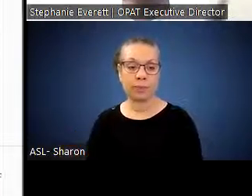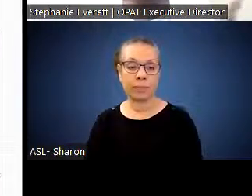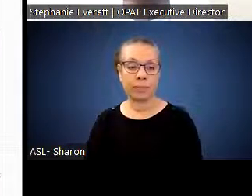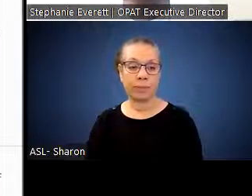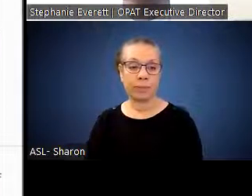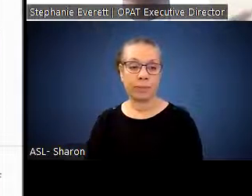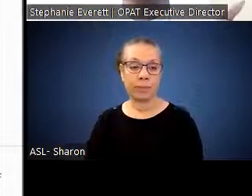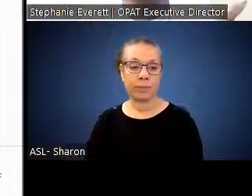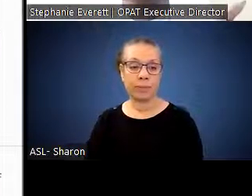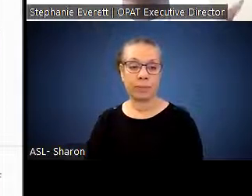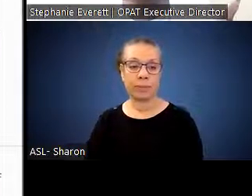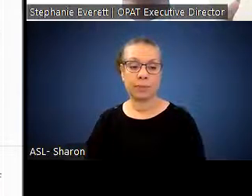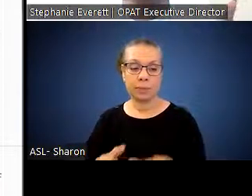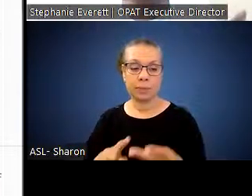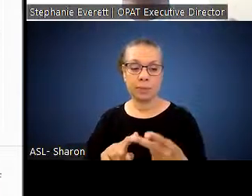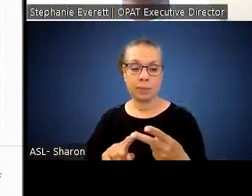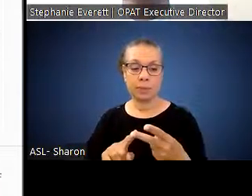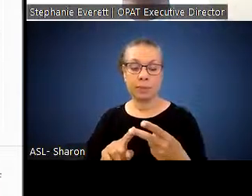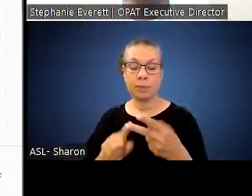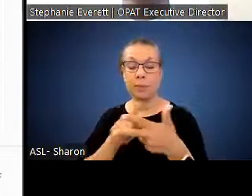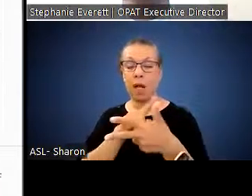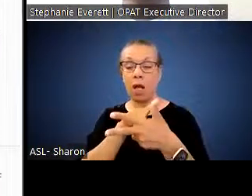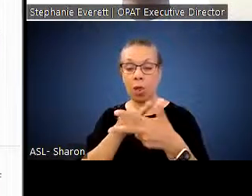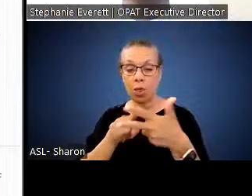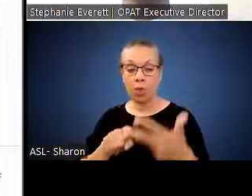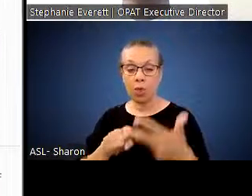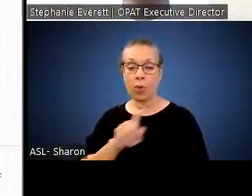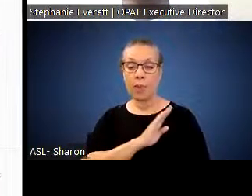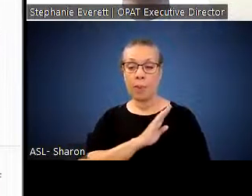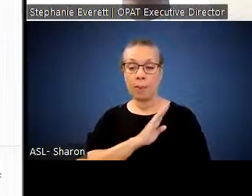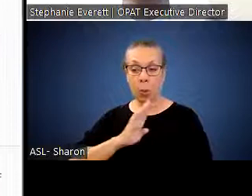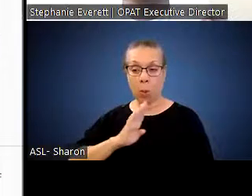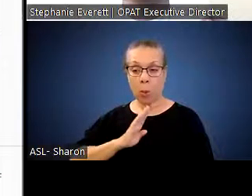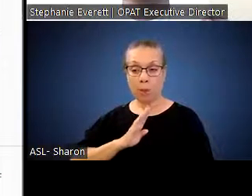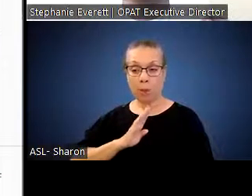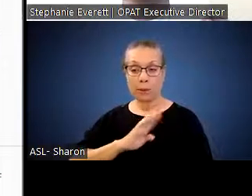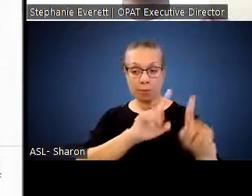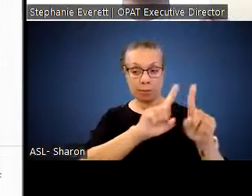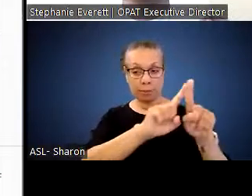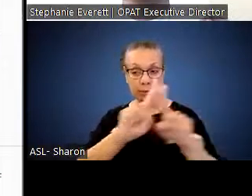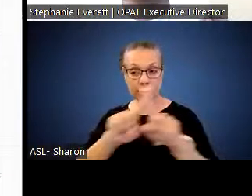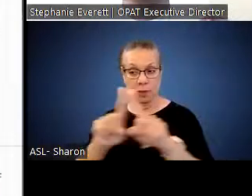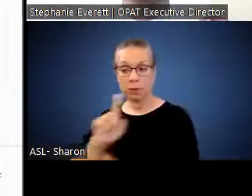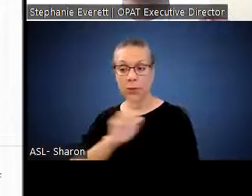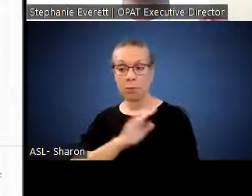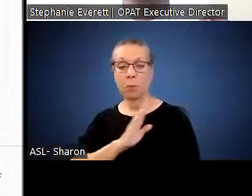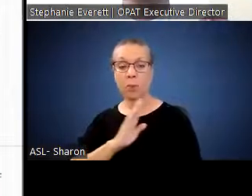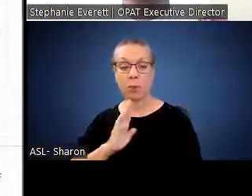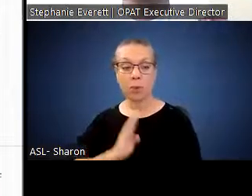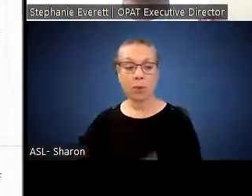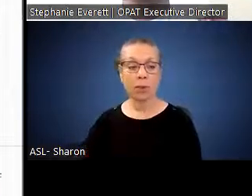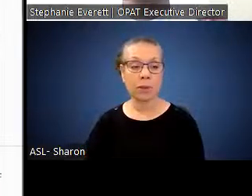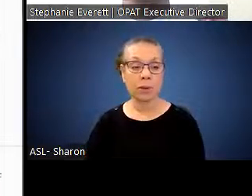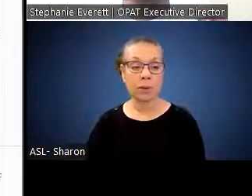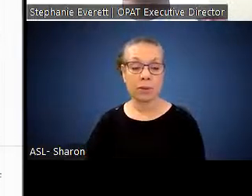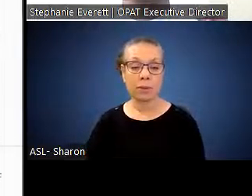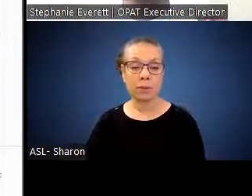It talks about our 3 different boards that we have. The